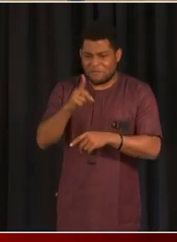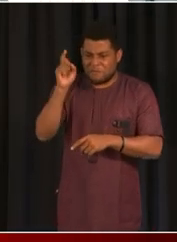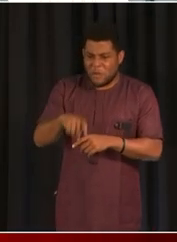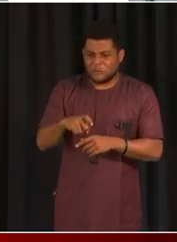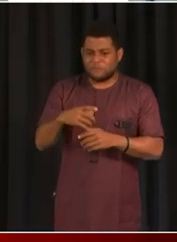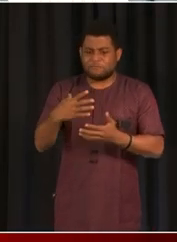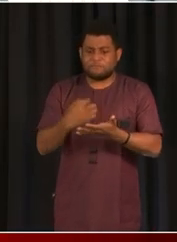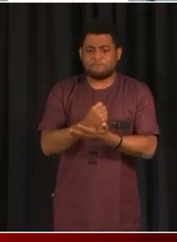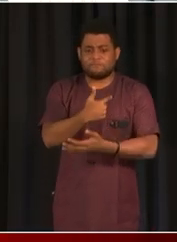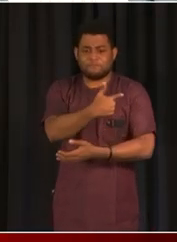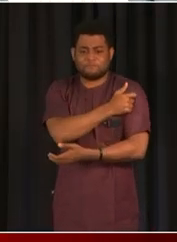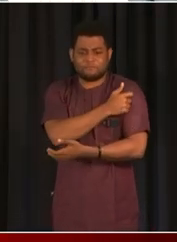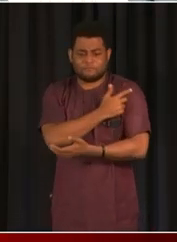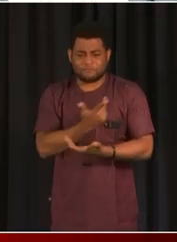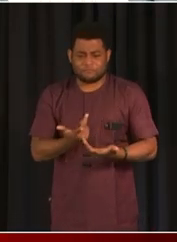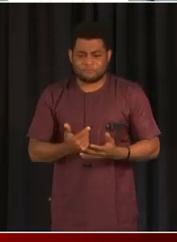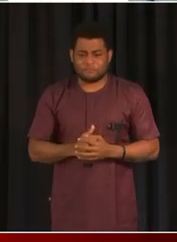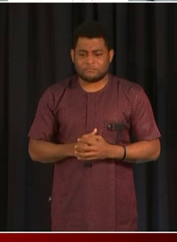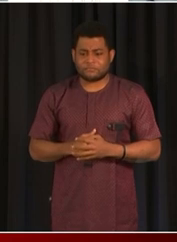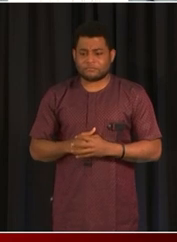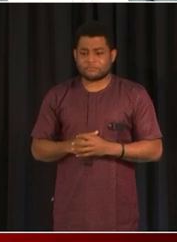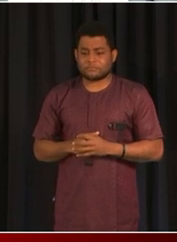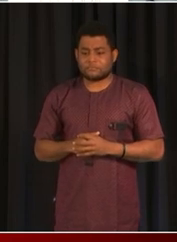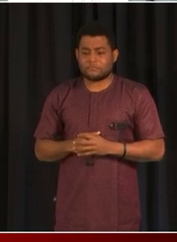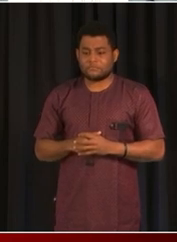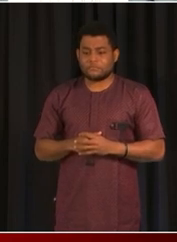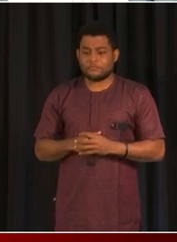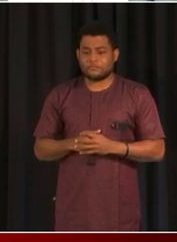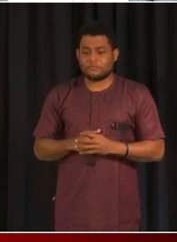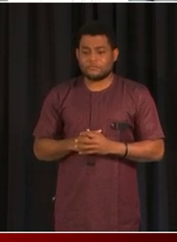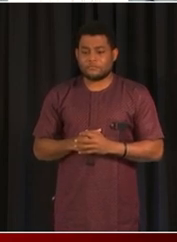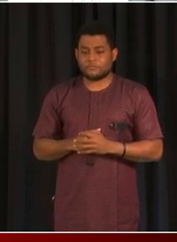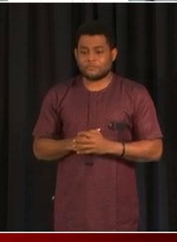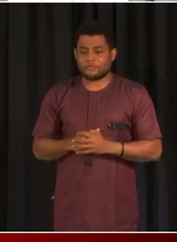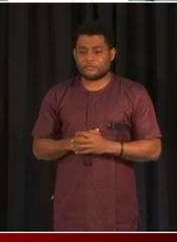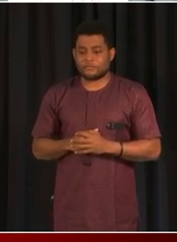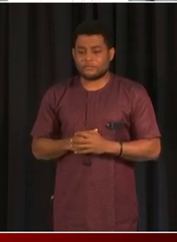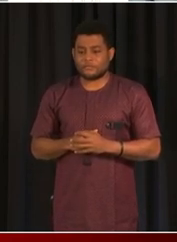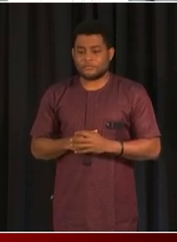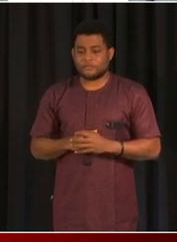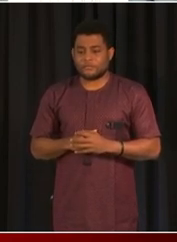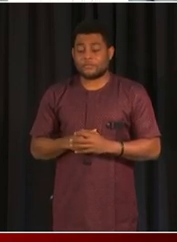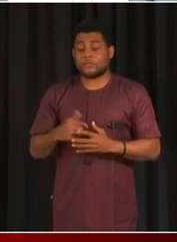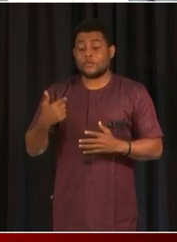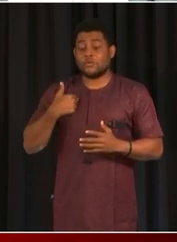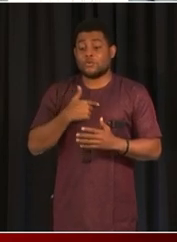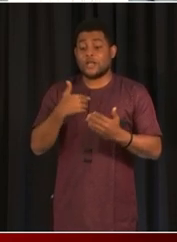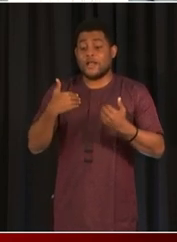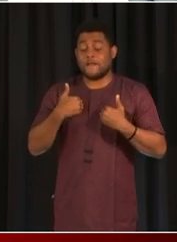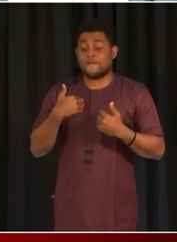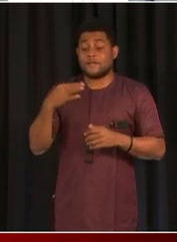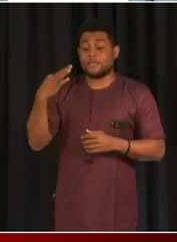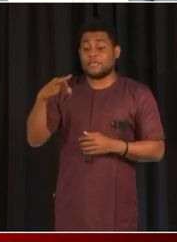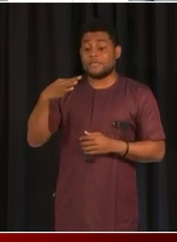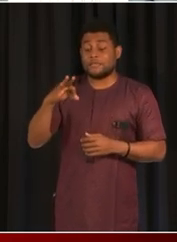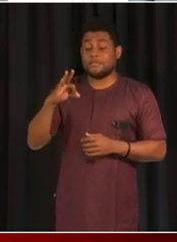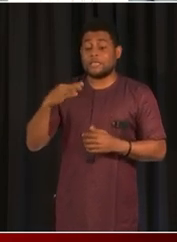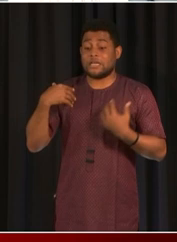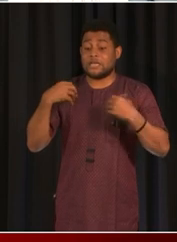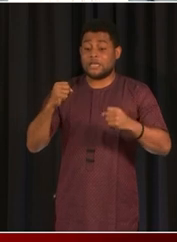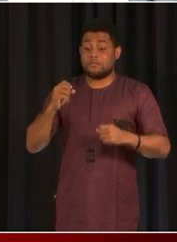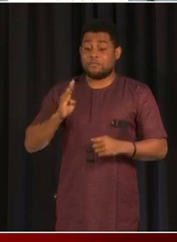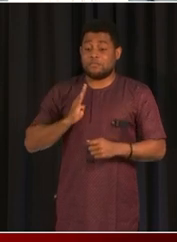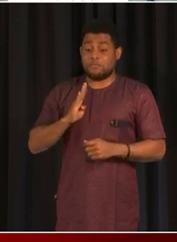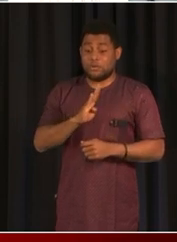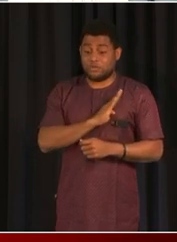health department, through its 19 health professional boards, oversees 72 health professions. We also regulate healthcare